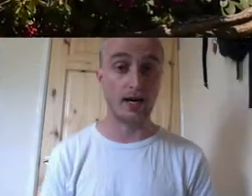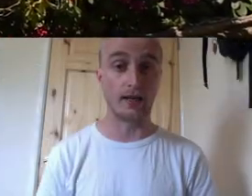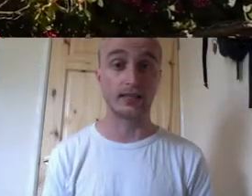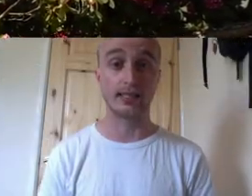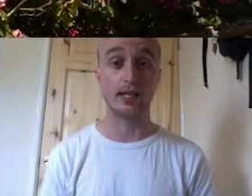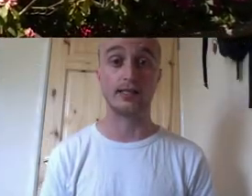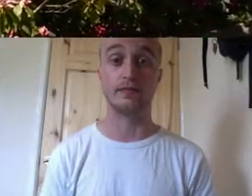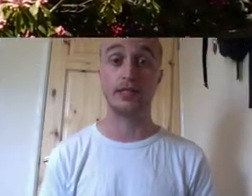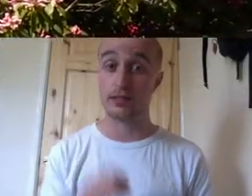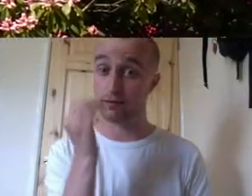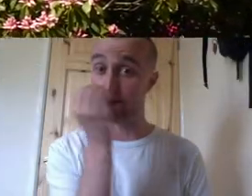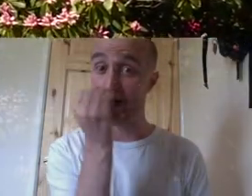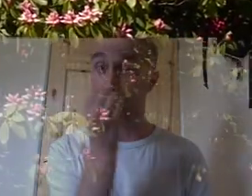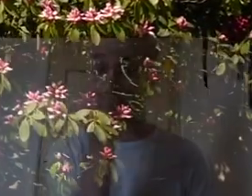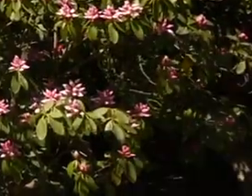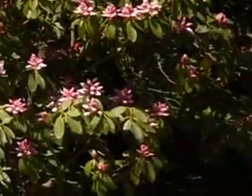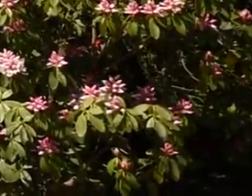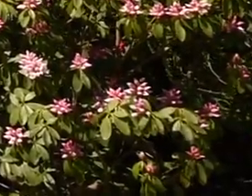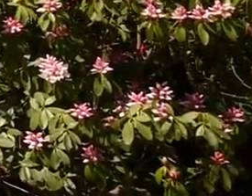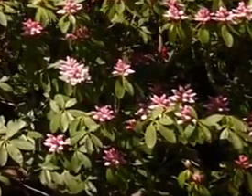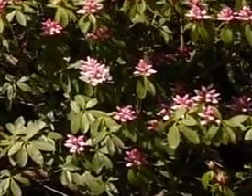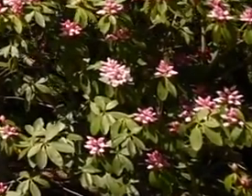Gray's Park has lots of beautiful flowers.